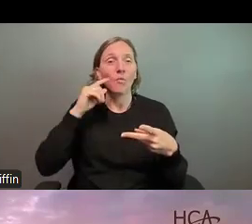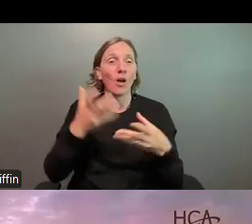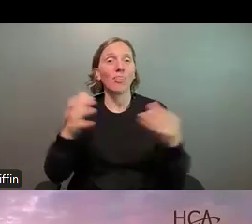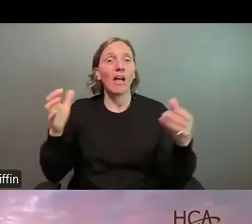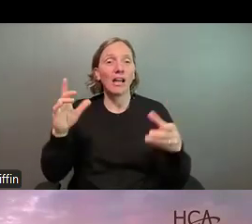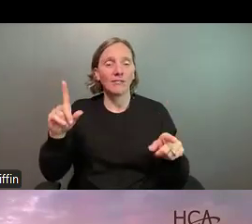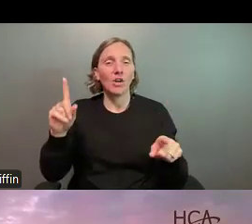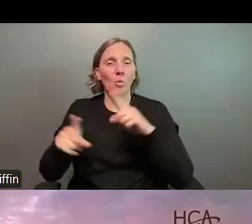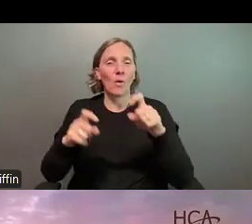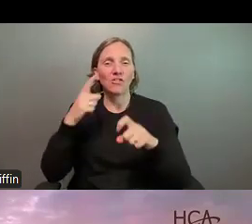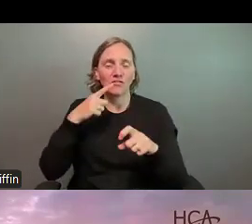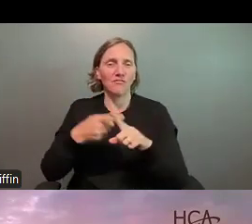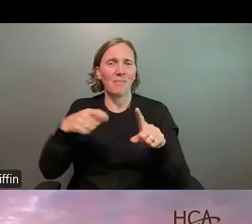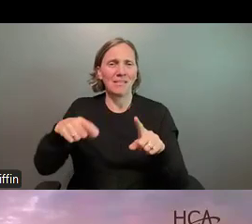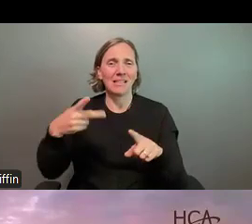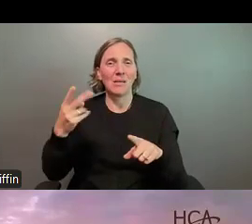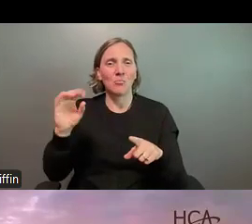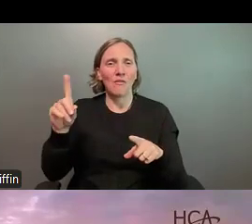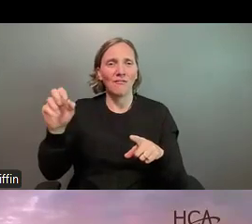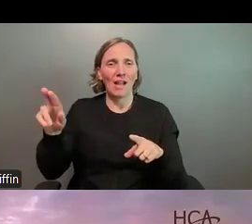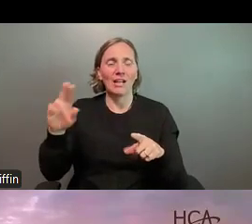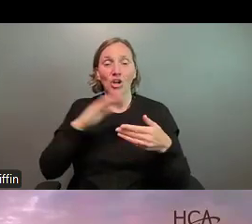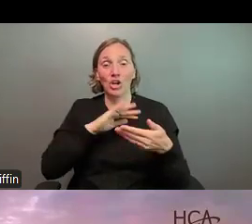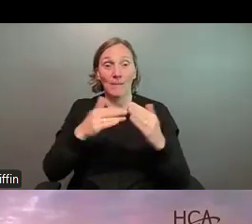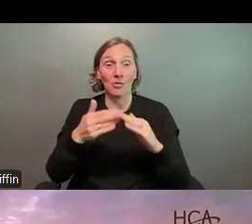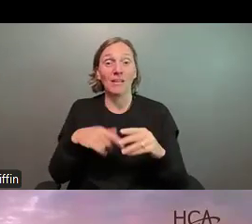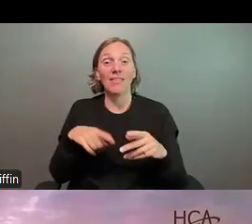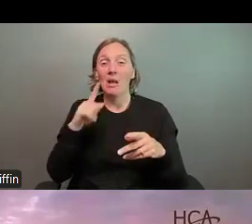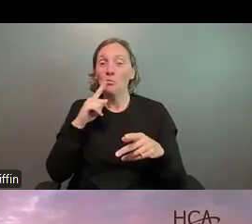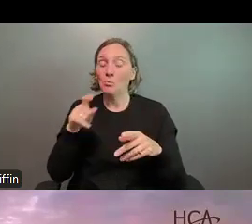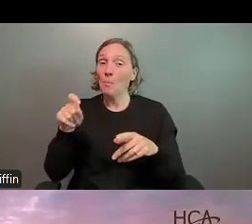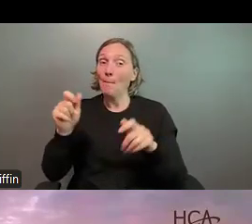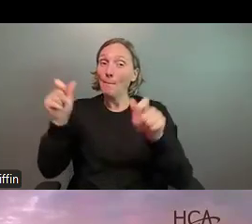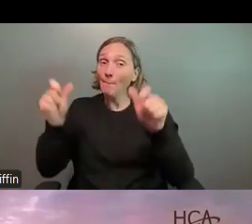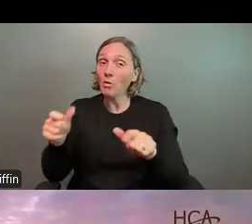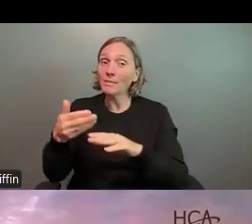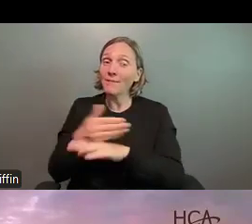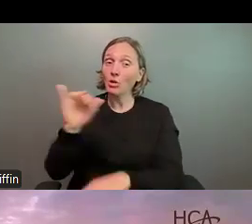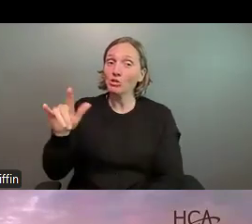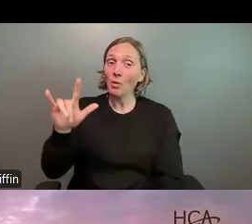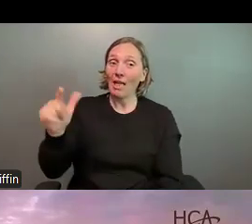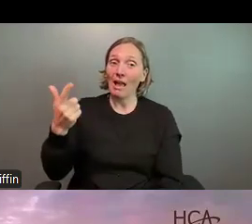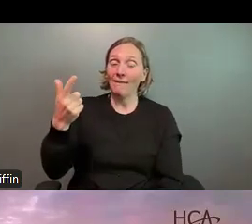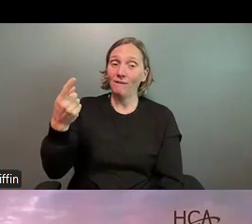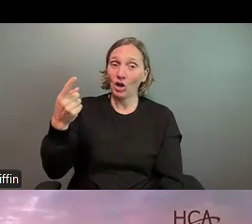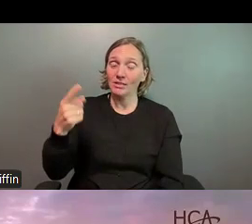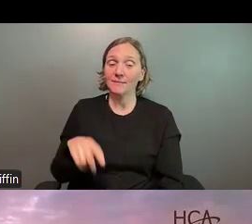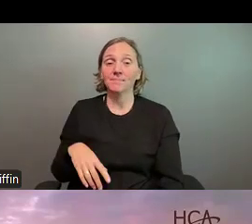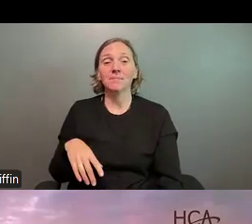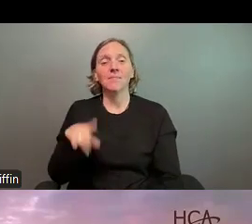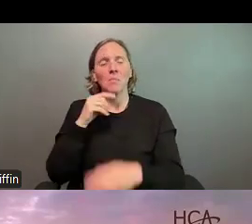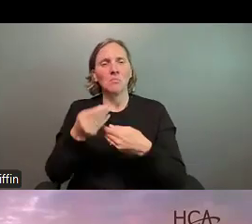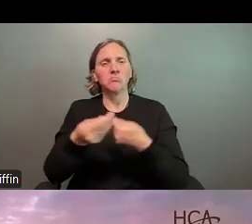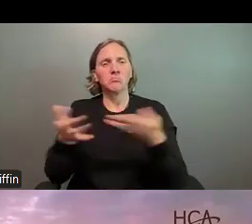provider community. Those should be posted on our website before 7/1, and we will likely also be sending out some announcements